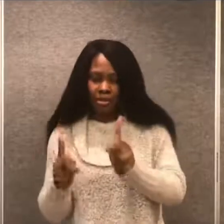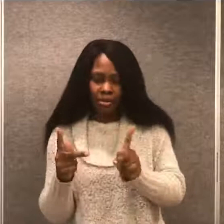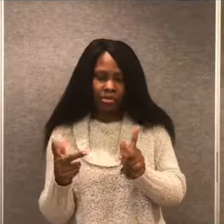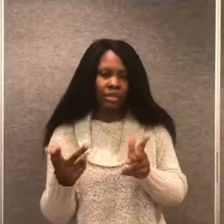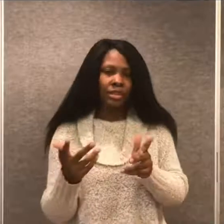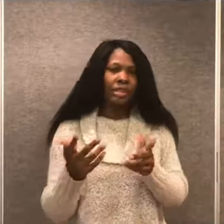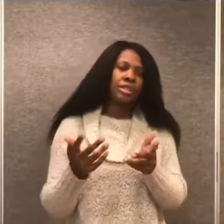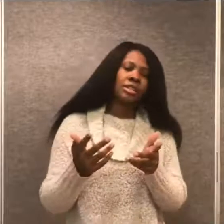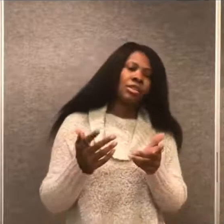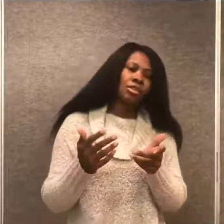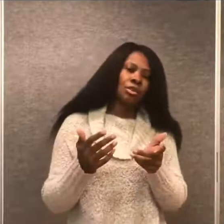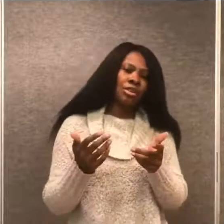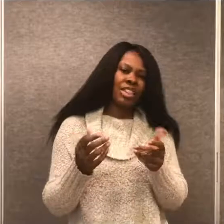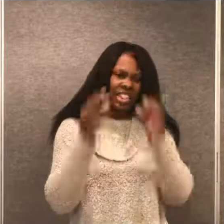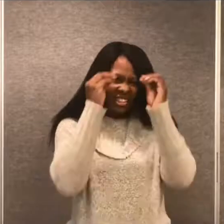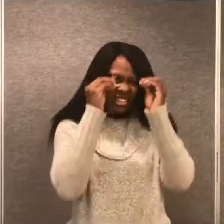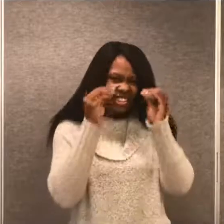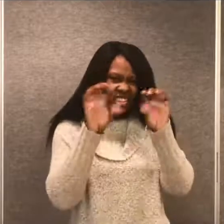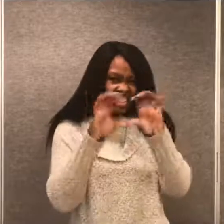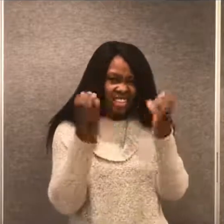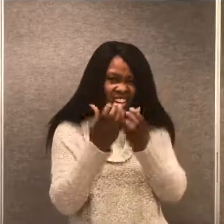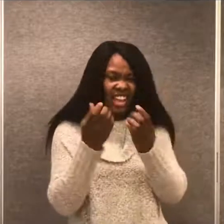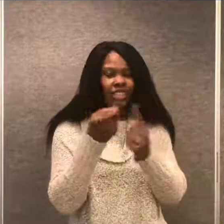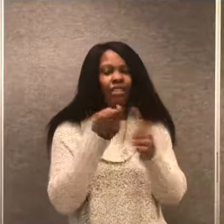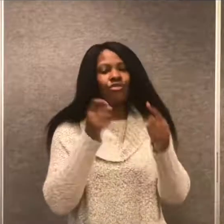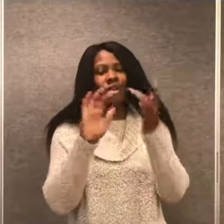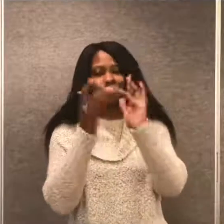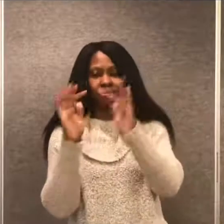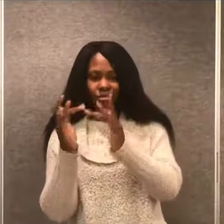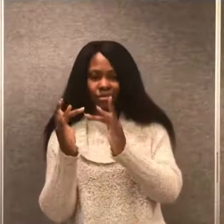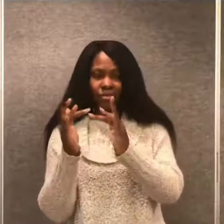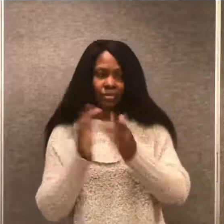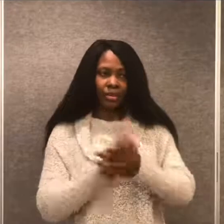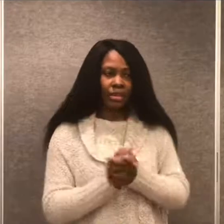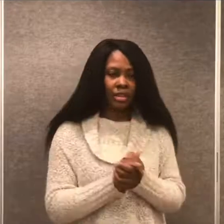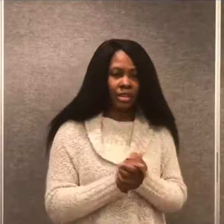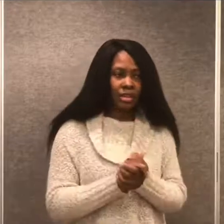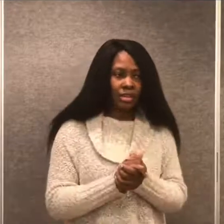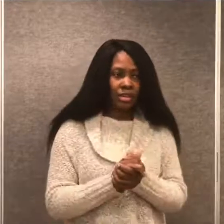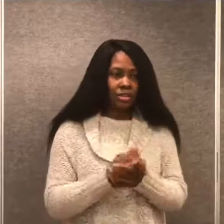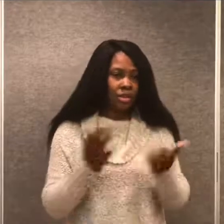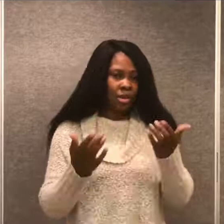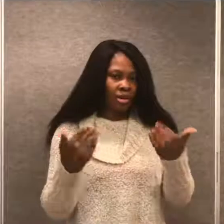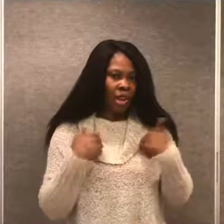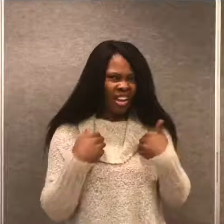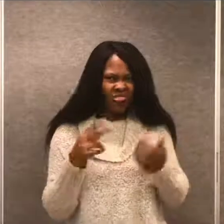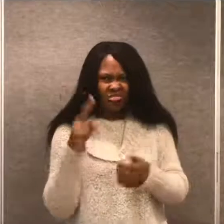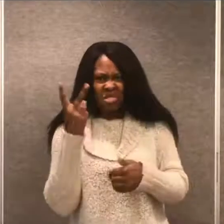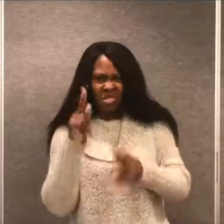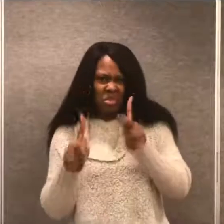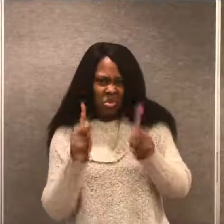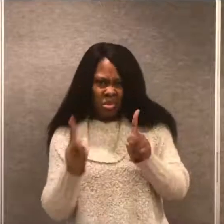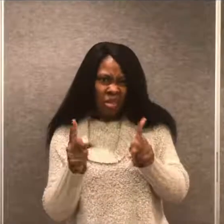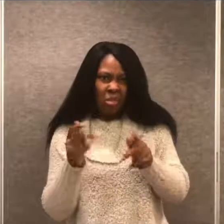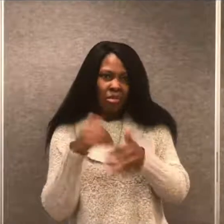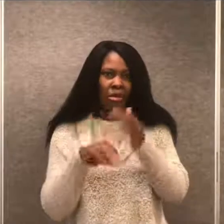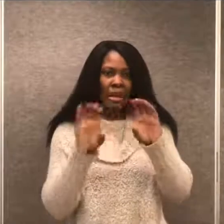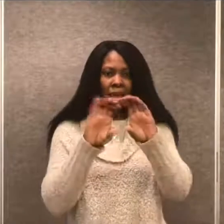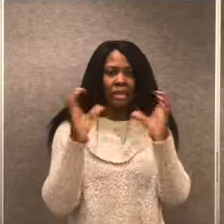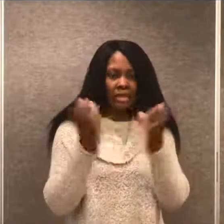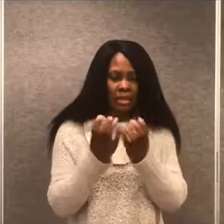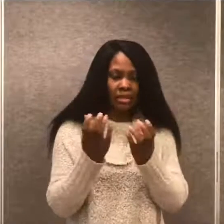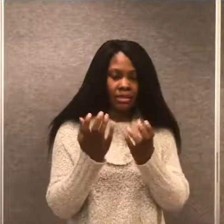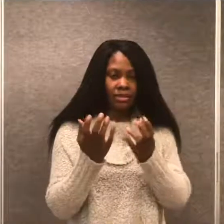but the TA can have their social distancing in space. So really, it Okay. should be no more than about two people probably in the classroom, and that's counting a TA if that warrants